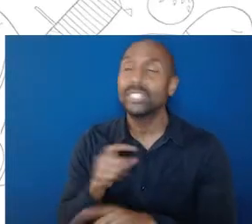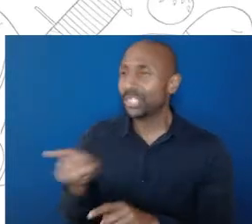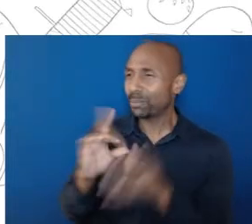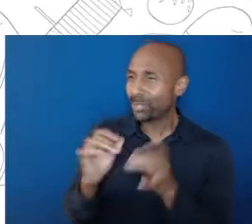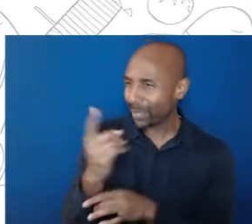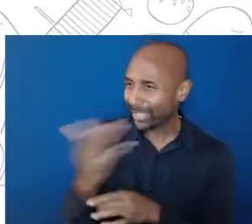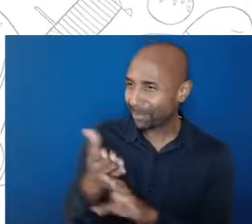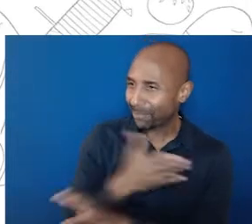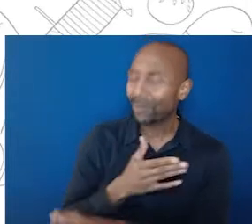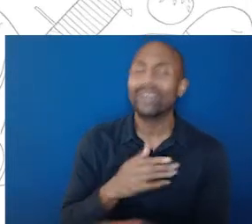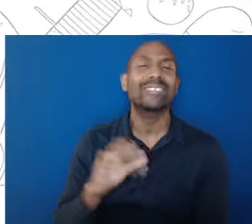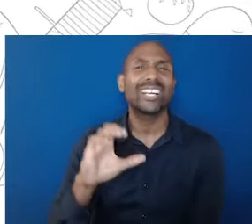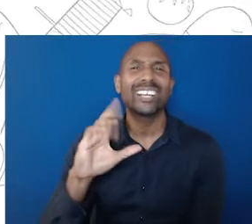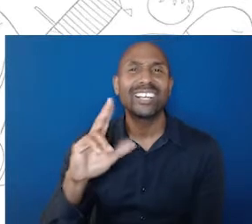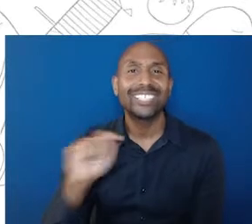cuttlefish,